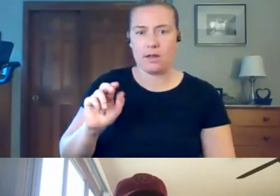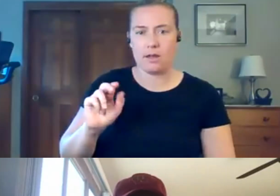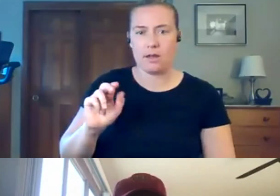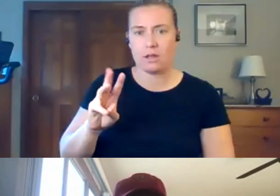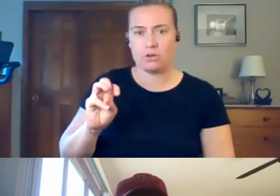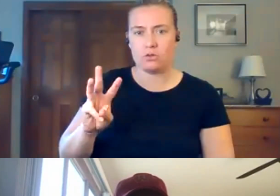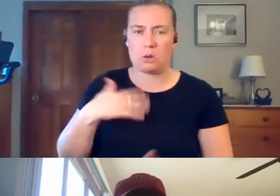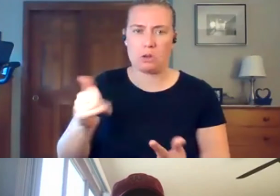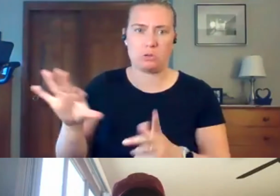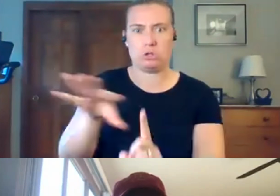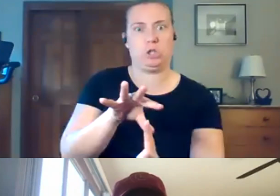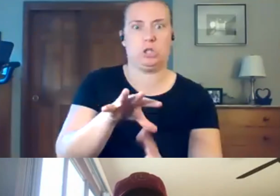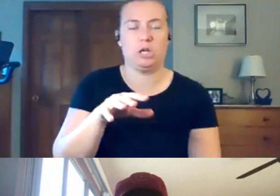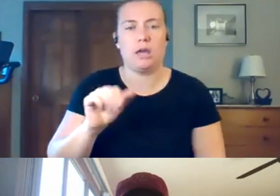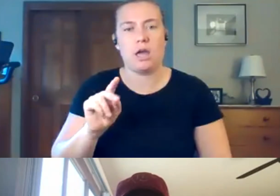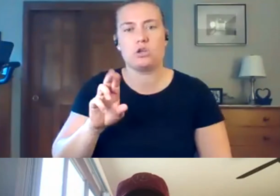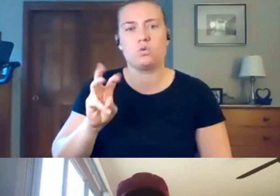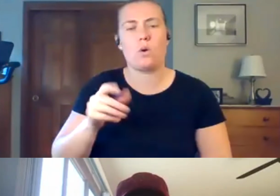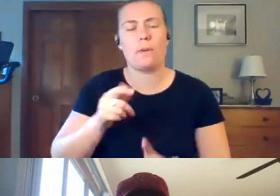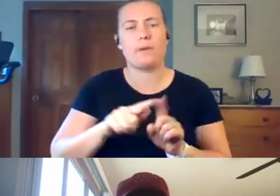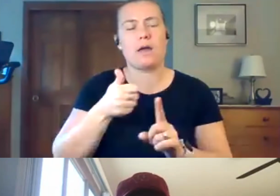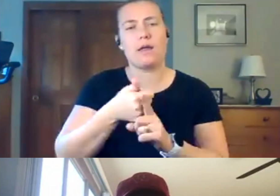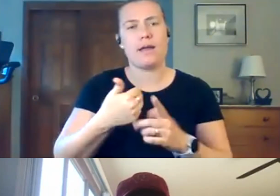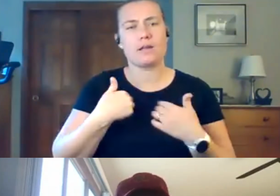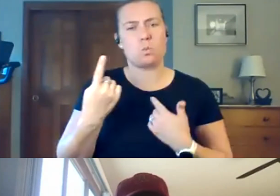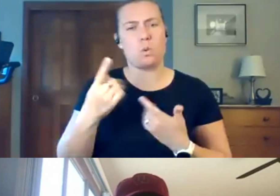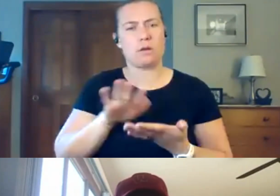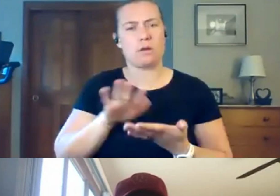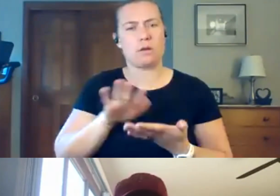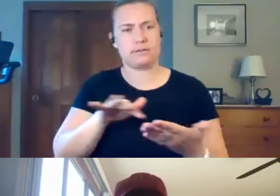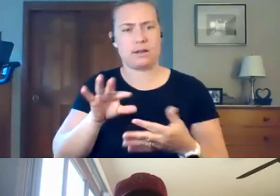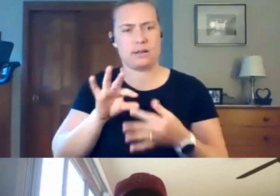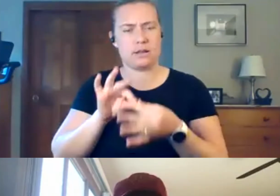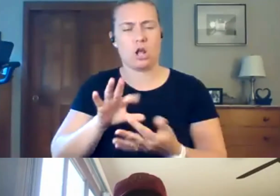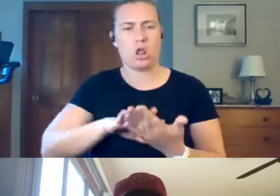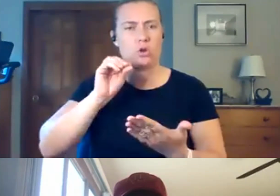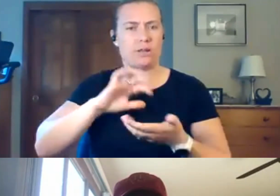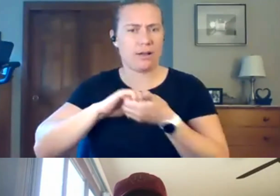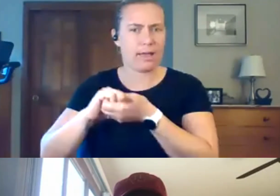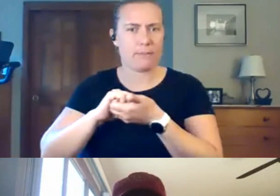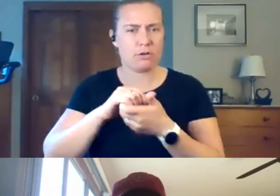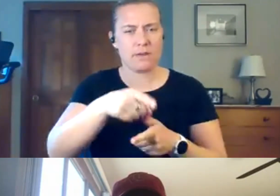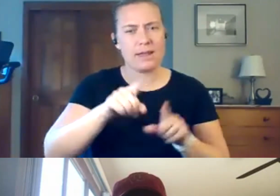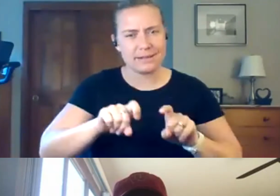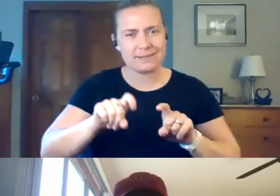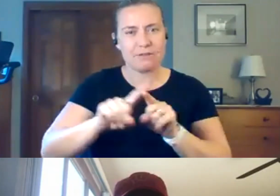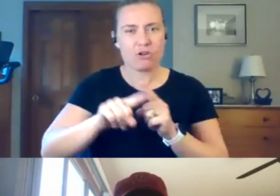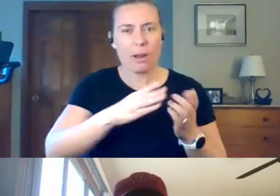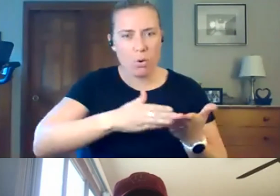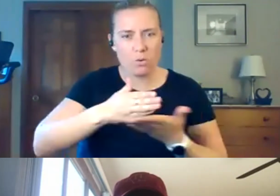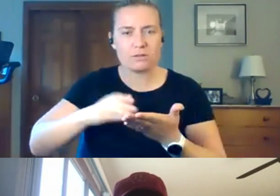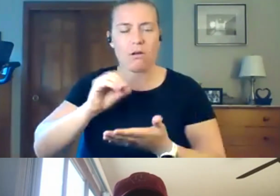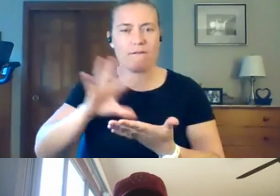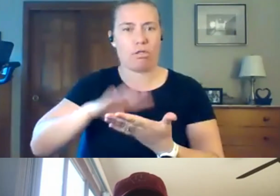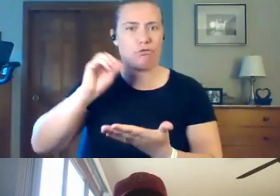of I believe learning collaboratives where you tested different components of learning collaboratives to see, which component is